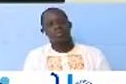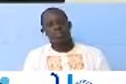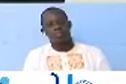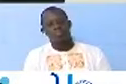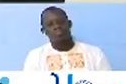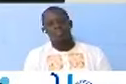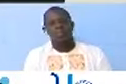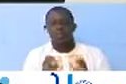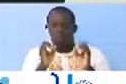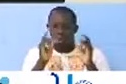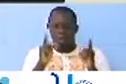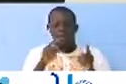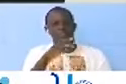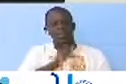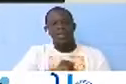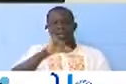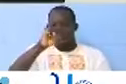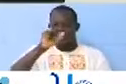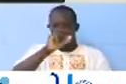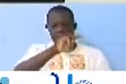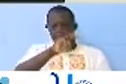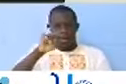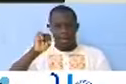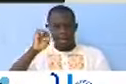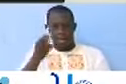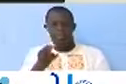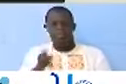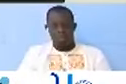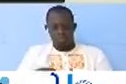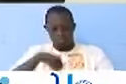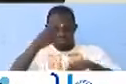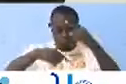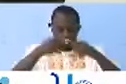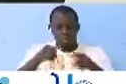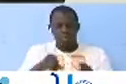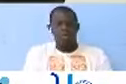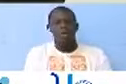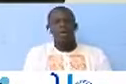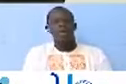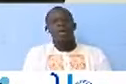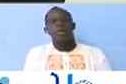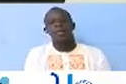It's all right, Mr. Sanneh, we'll proceed, but let's not make any stereotypes.